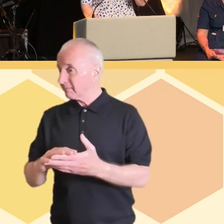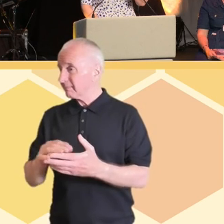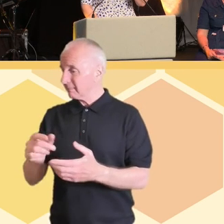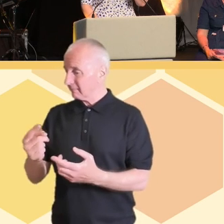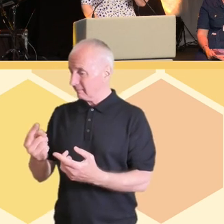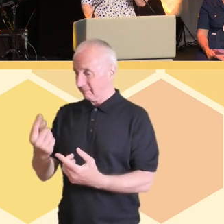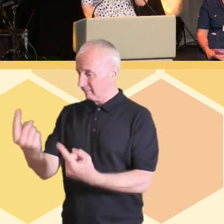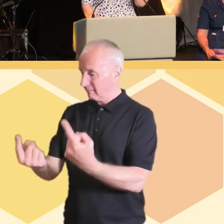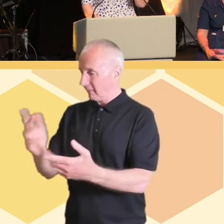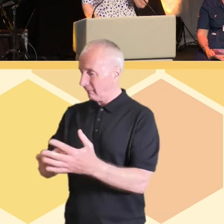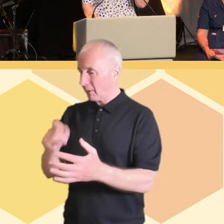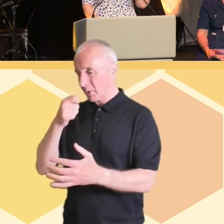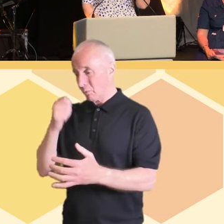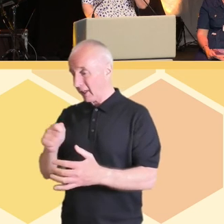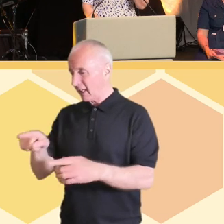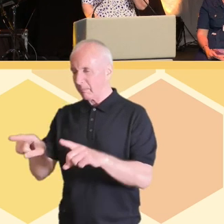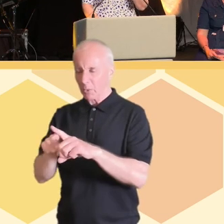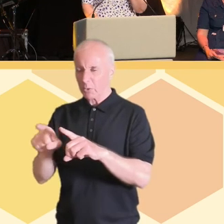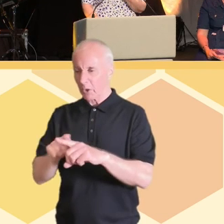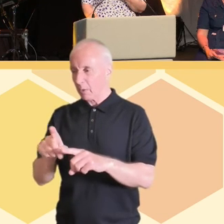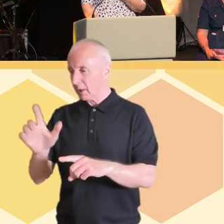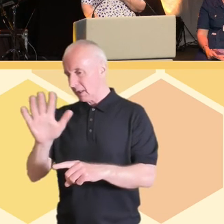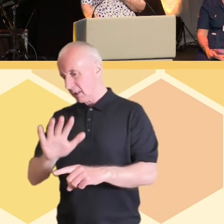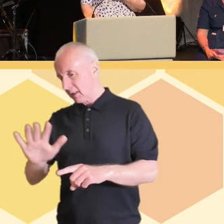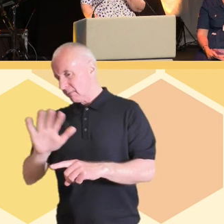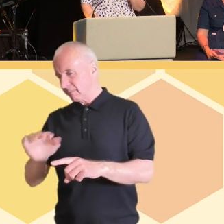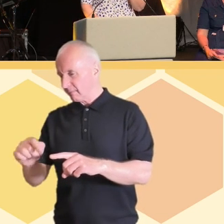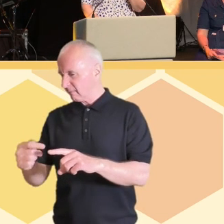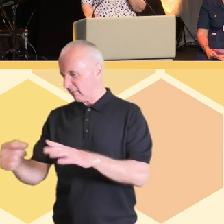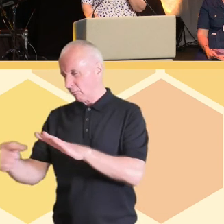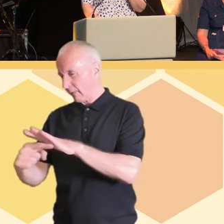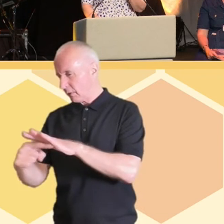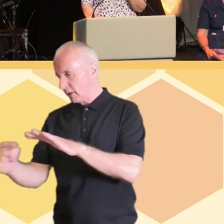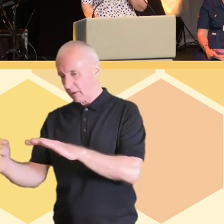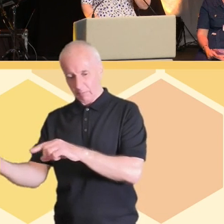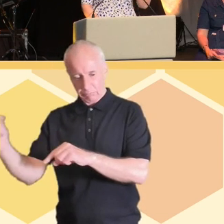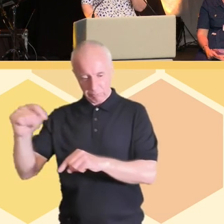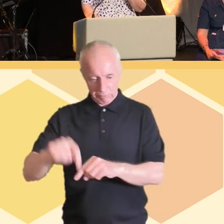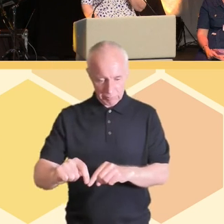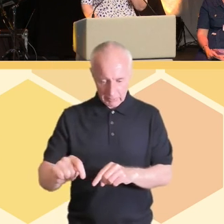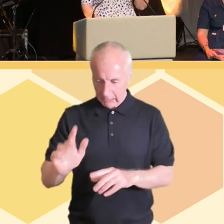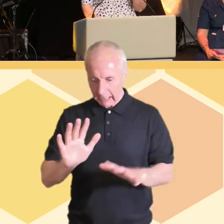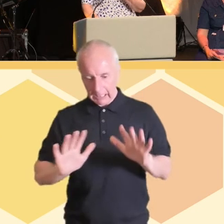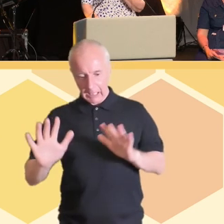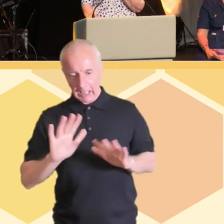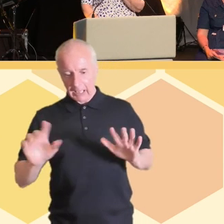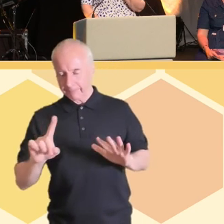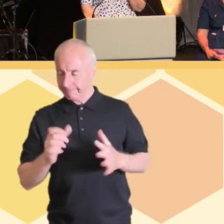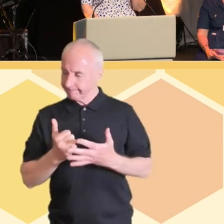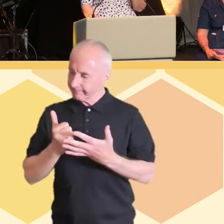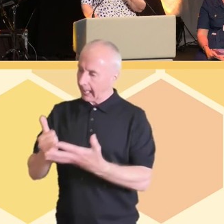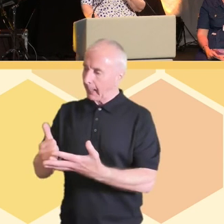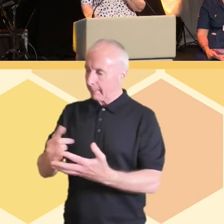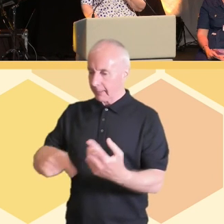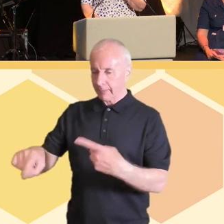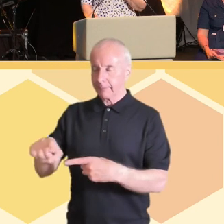Ukrainian refugees. I know some of you have got a real heritage of supporting refugees, and it is amazing. So thank you for all the ways that you